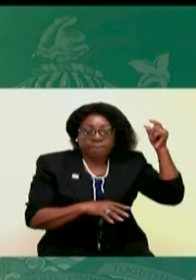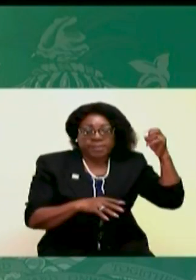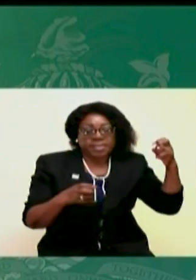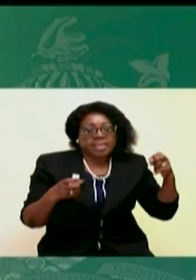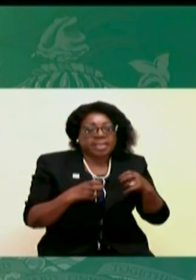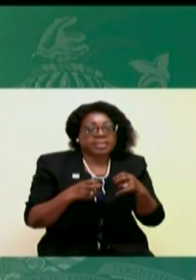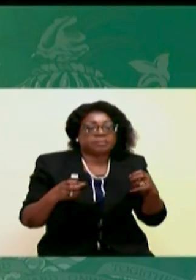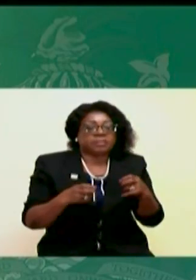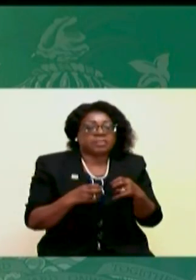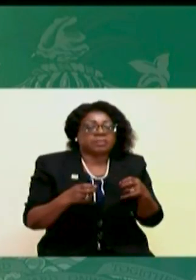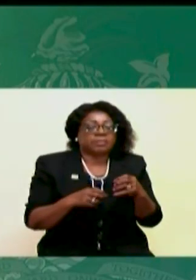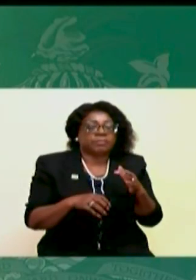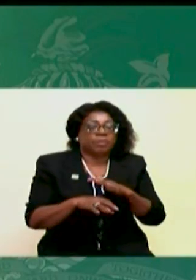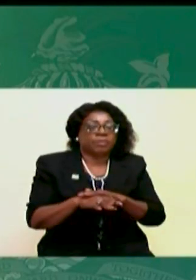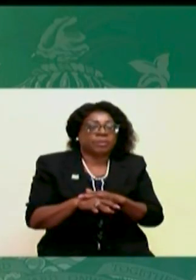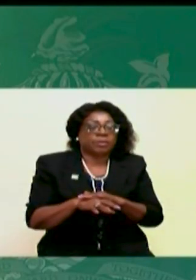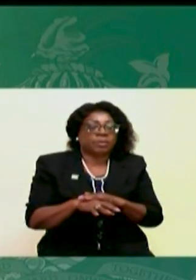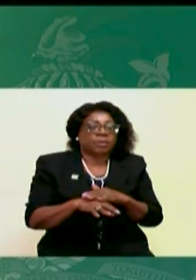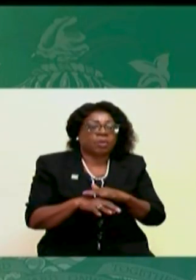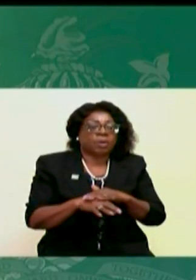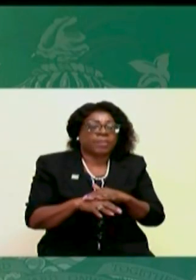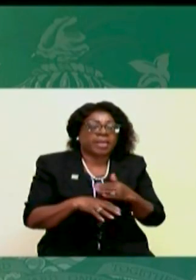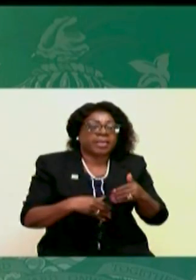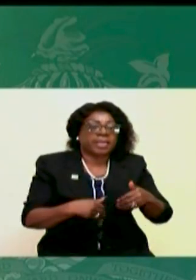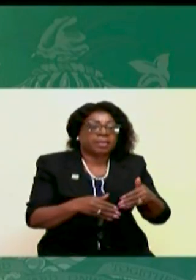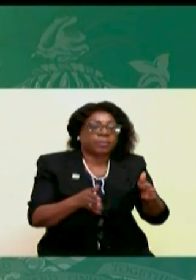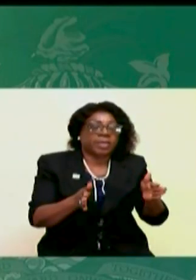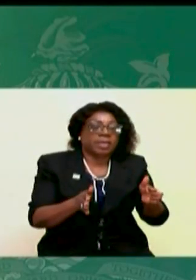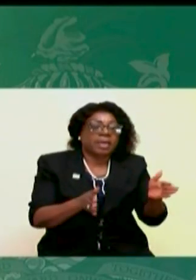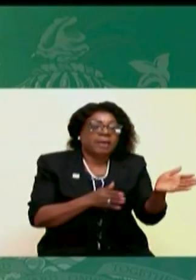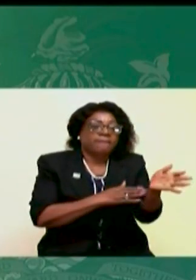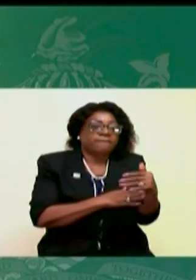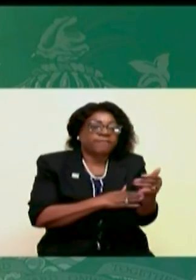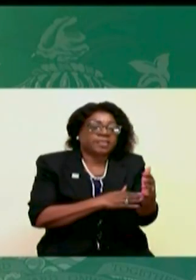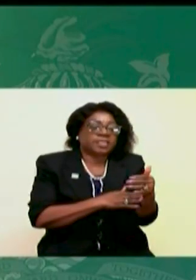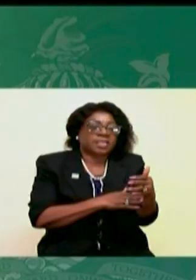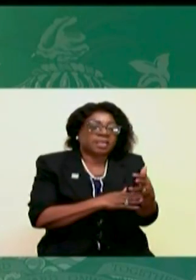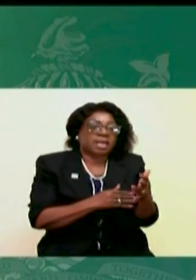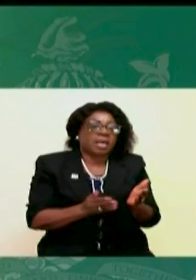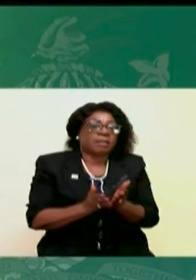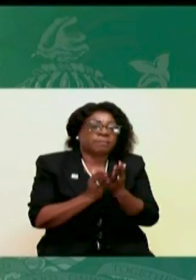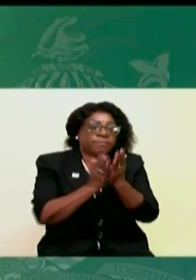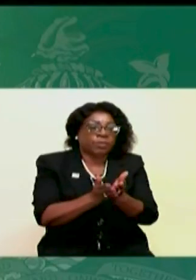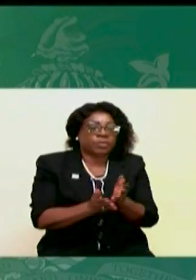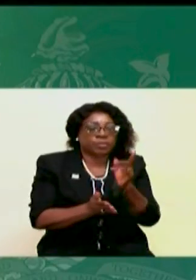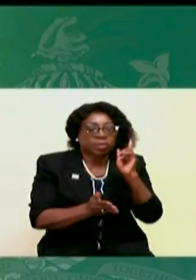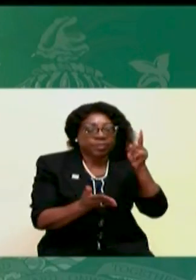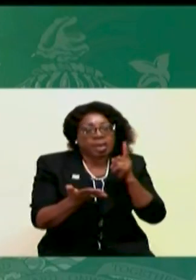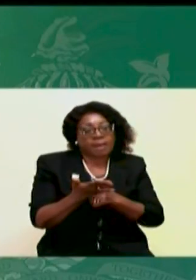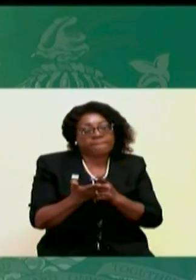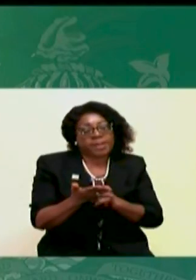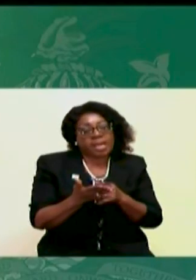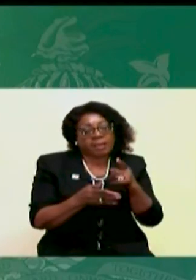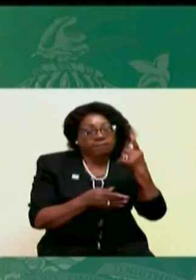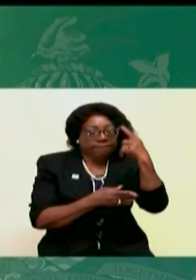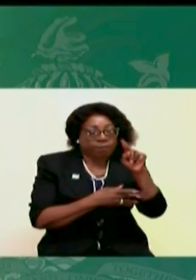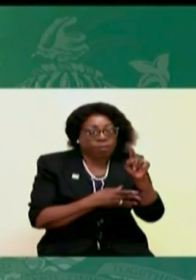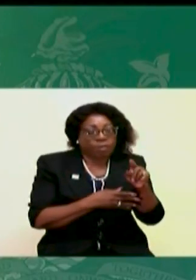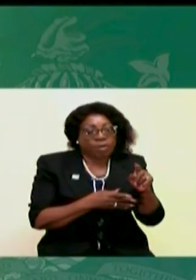portal called My Gateway, fishing equipment and boats are now able to be applied for duty-free